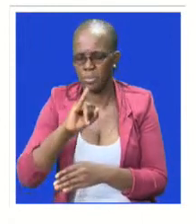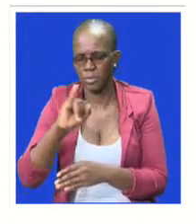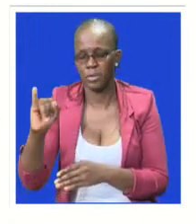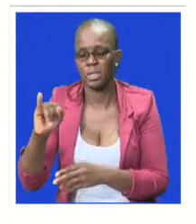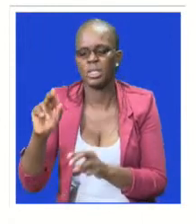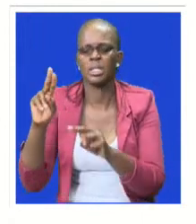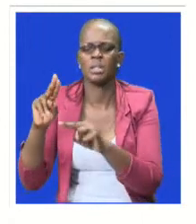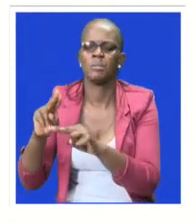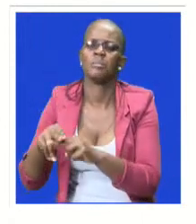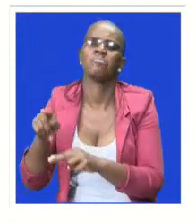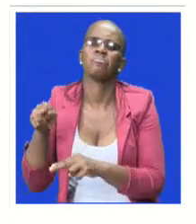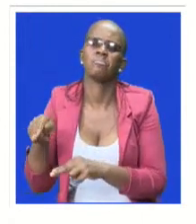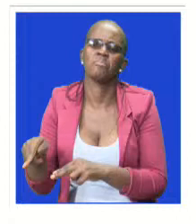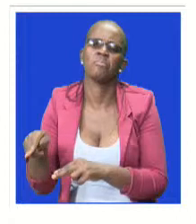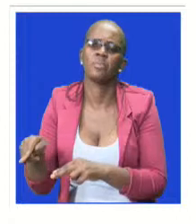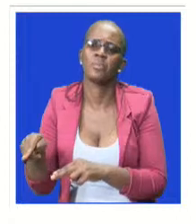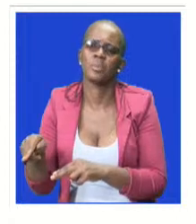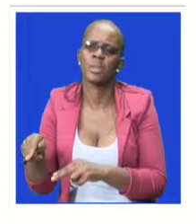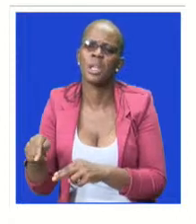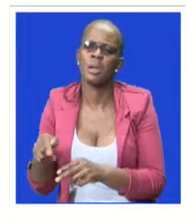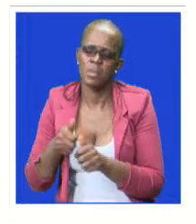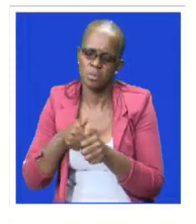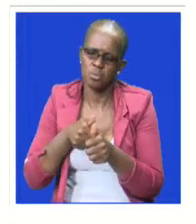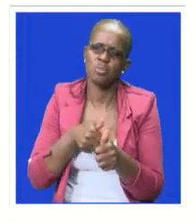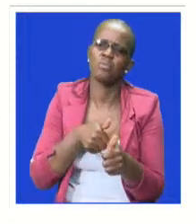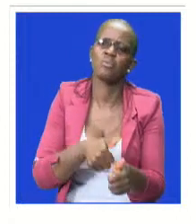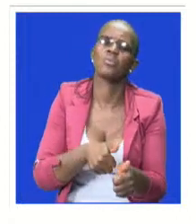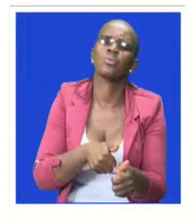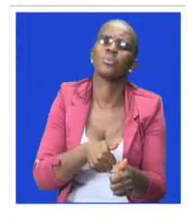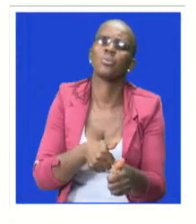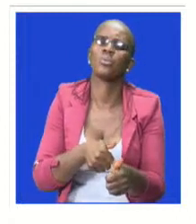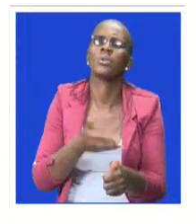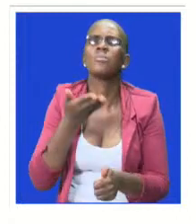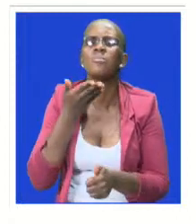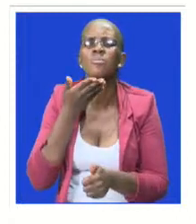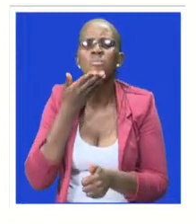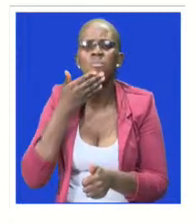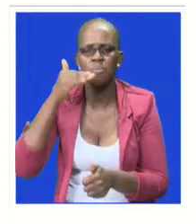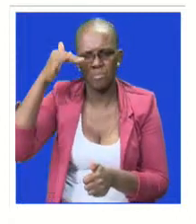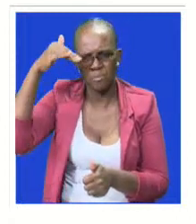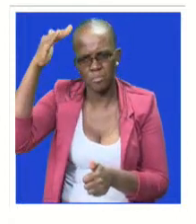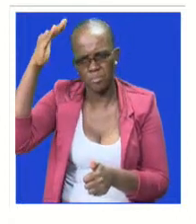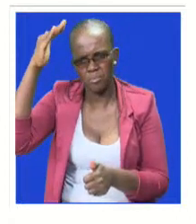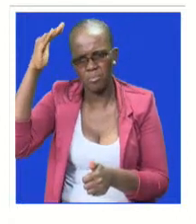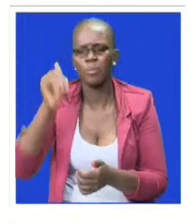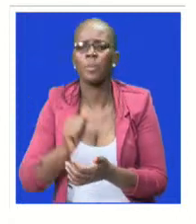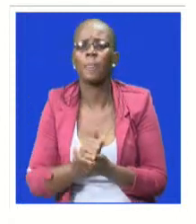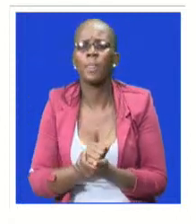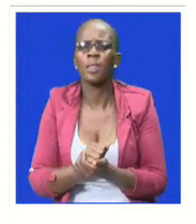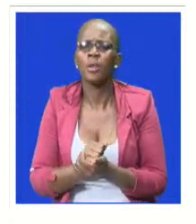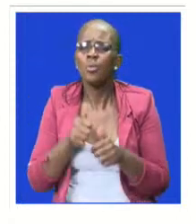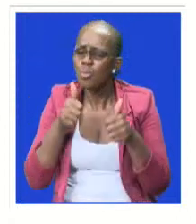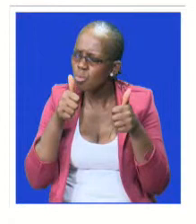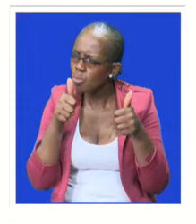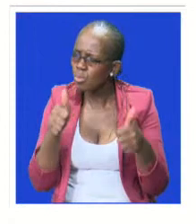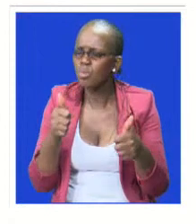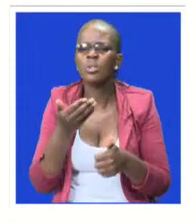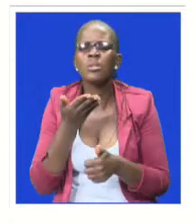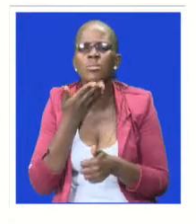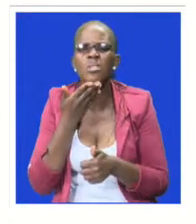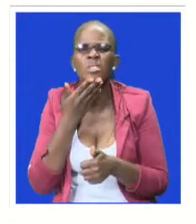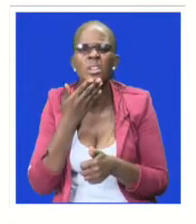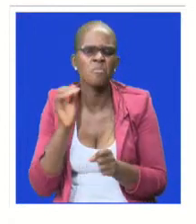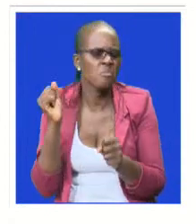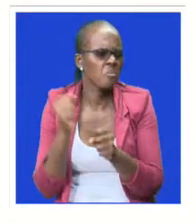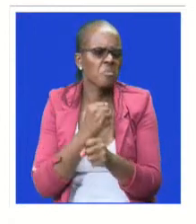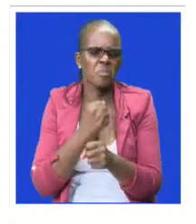Southern Africa. What is good with the San is they lived in small groups. They were not